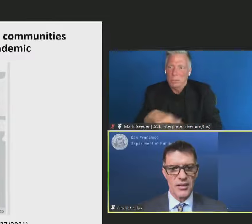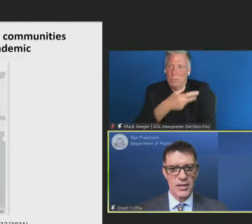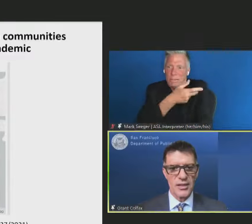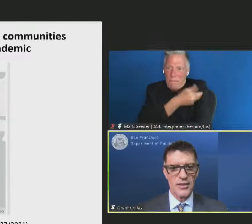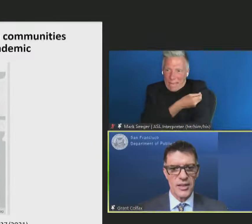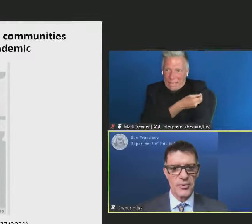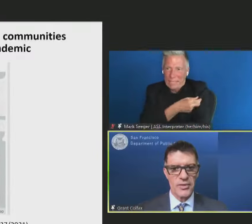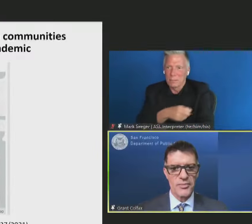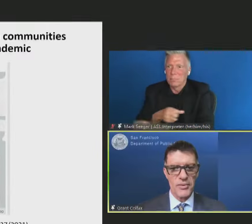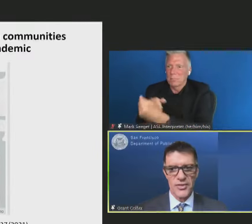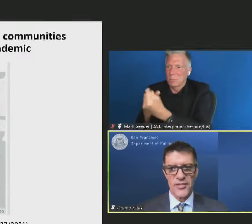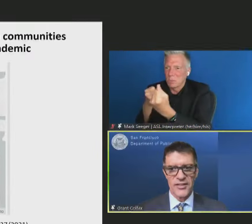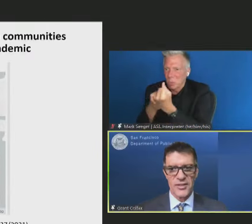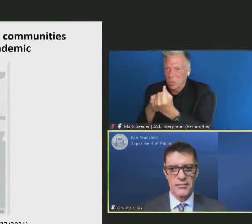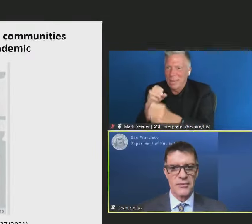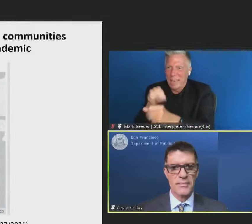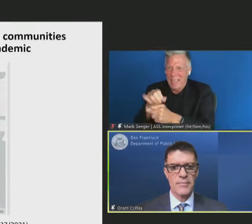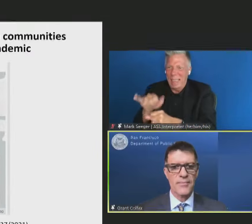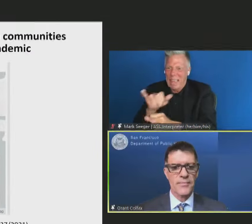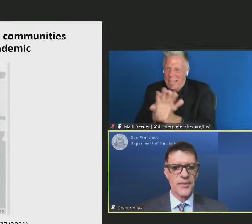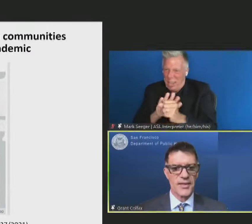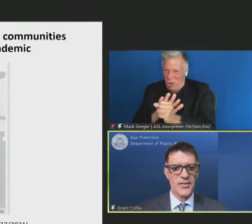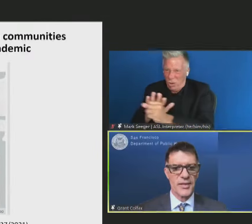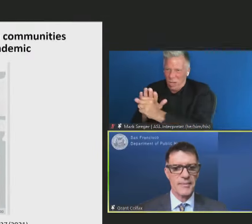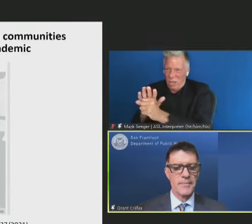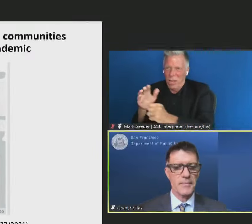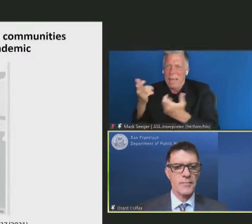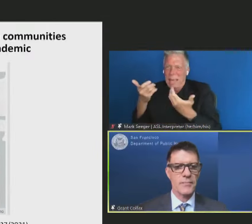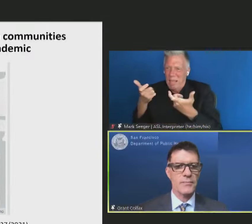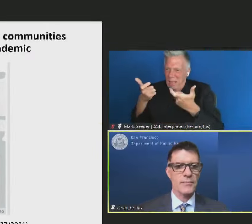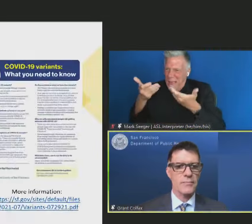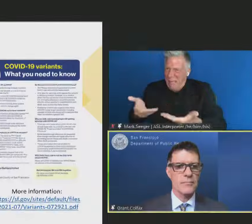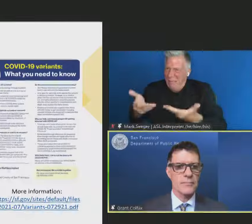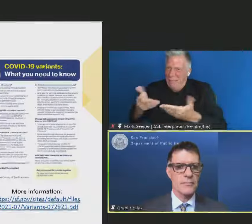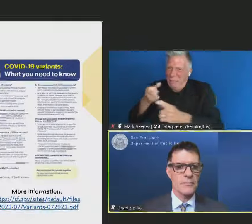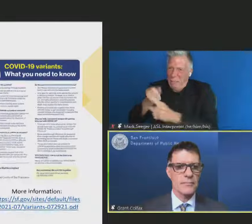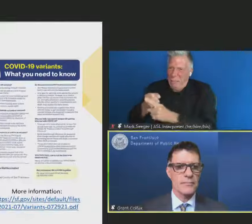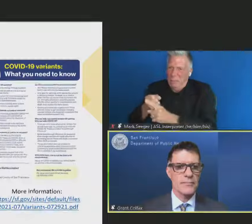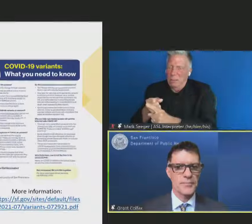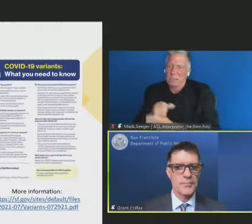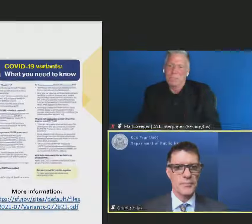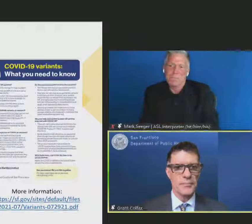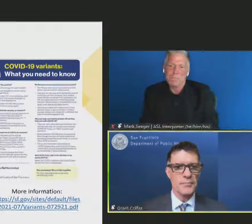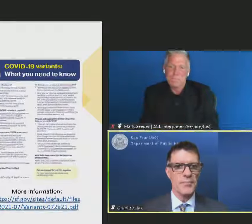in the neighborhoods most affected. Next slide.